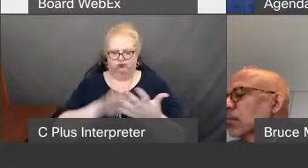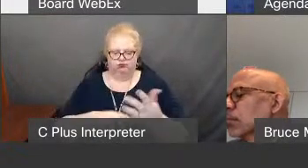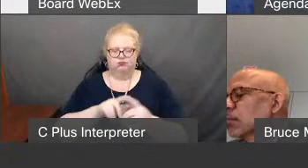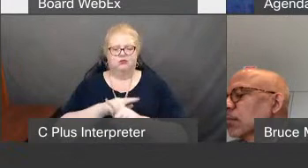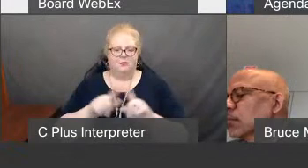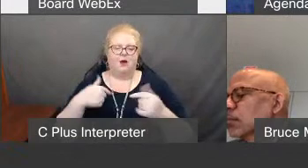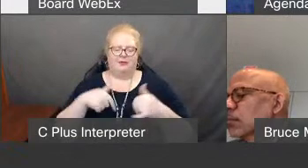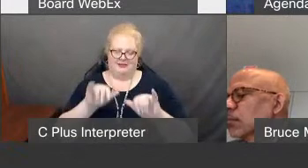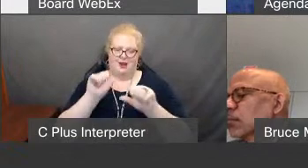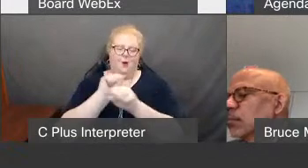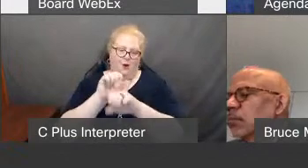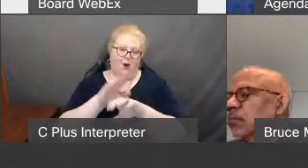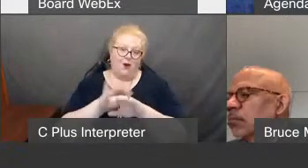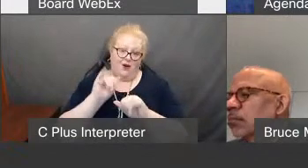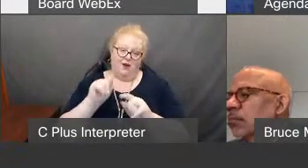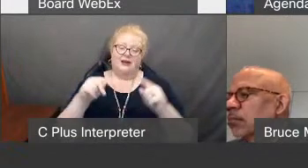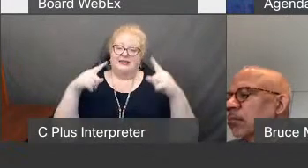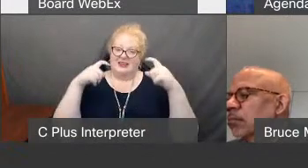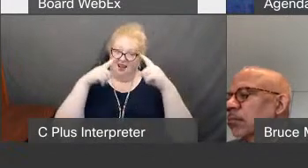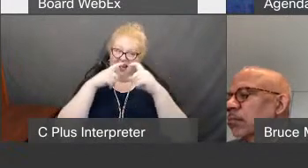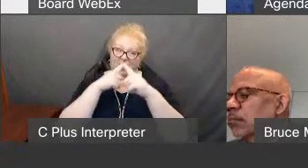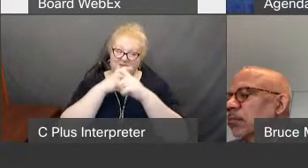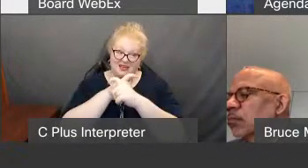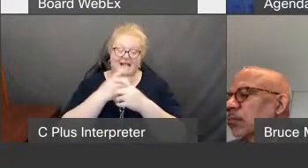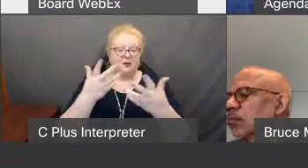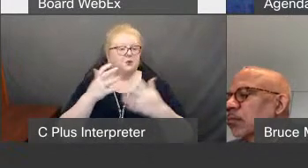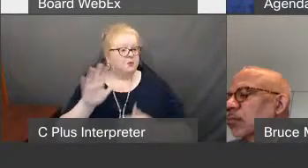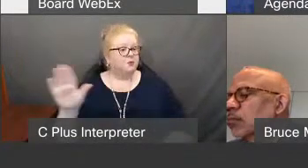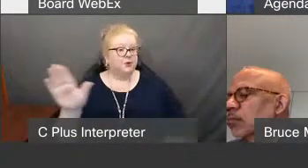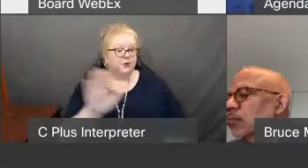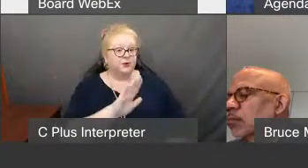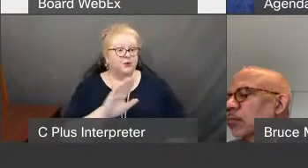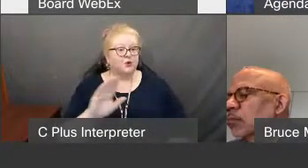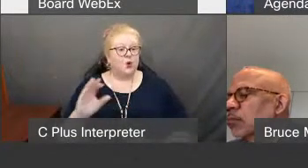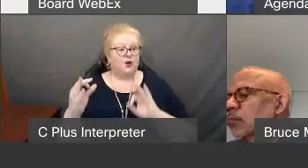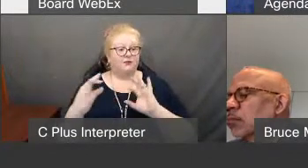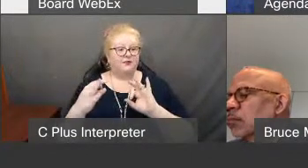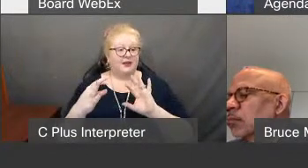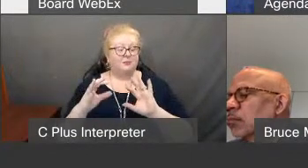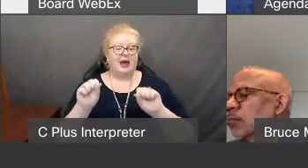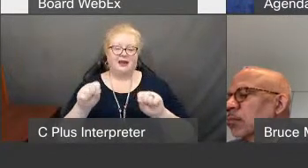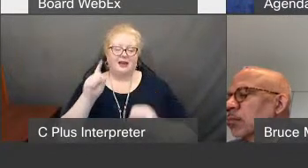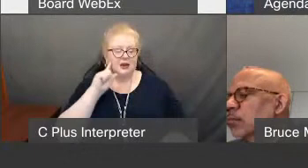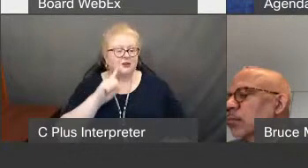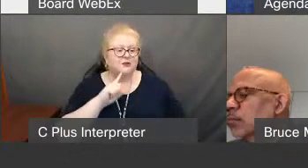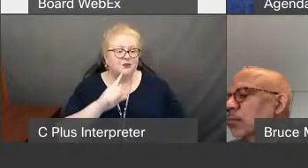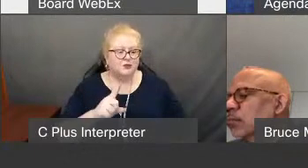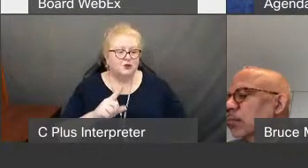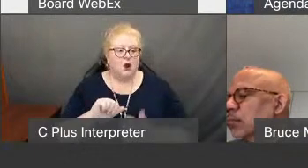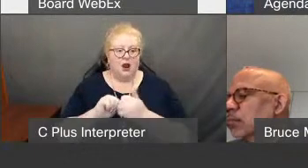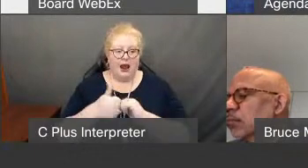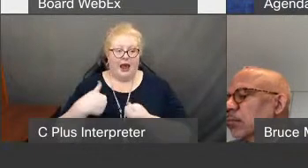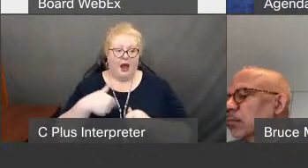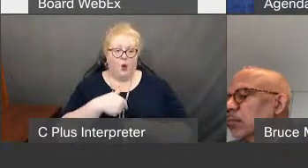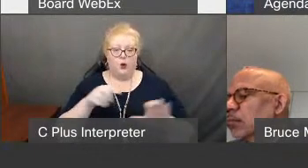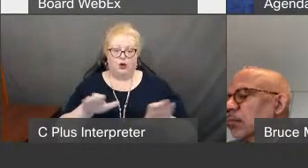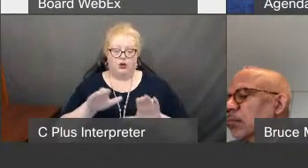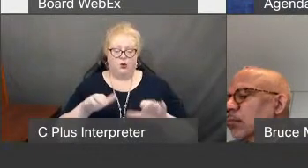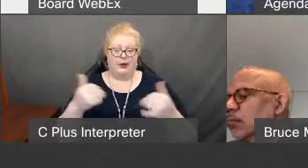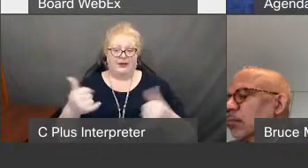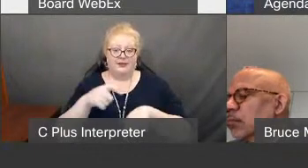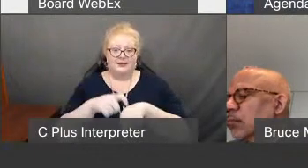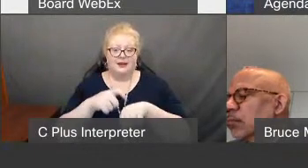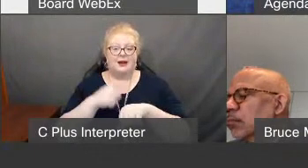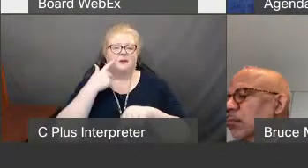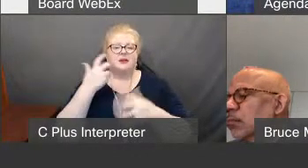together. So getting y'all's feedback is something we definitely want on how this is being set up this time, because this is what we would like to use in the future when